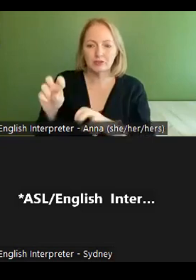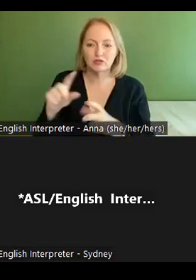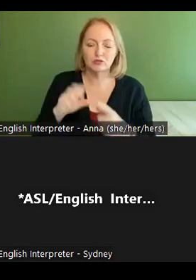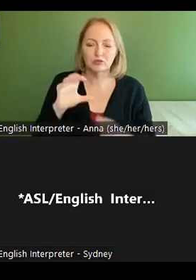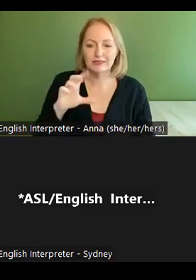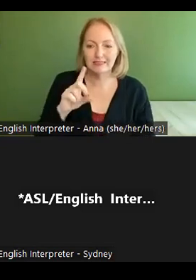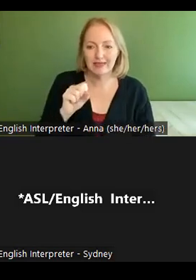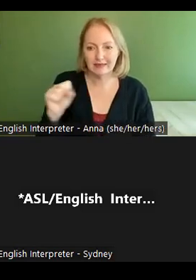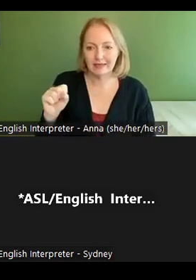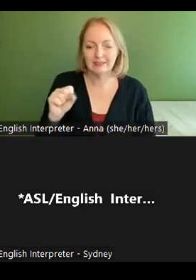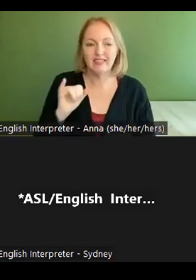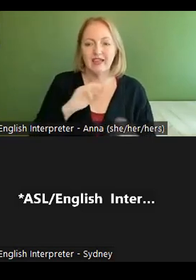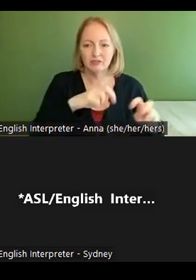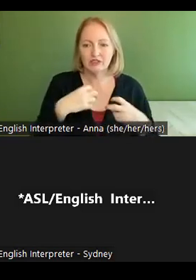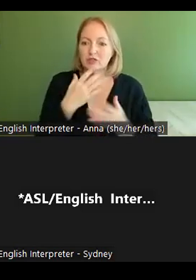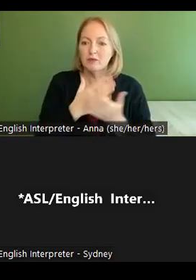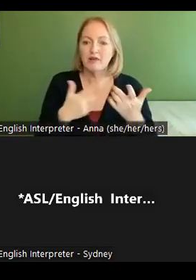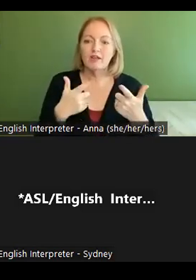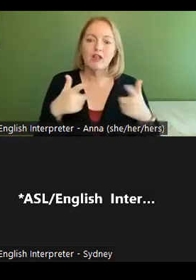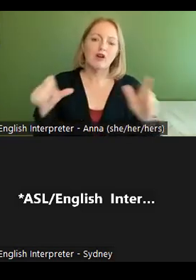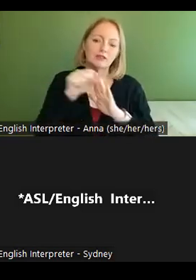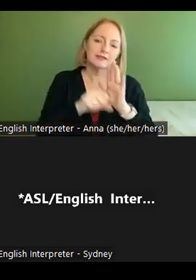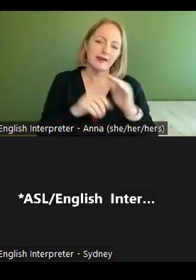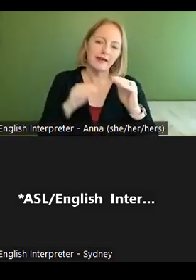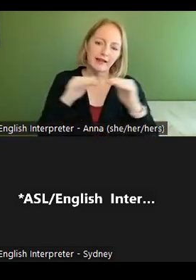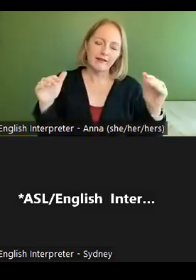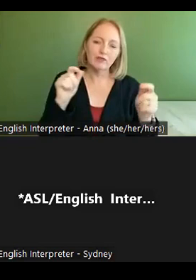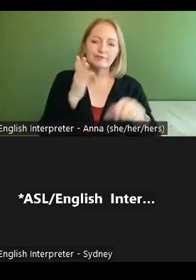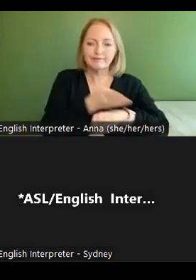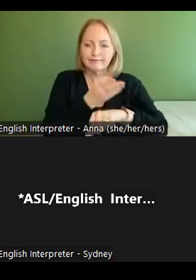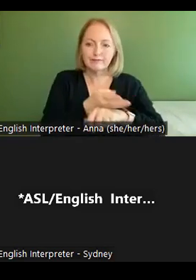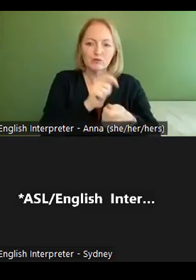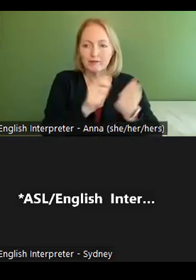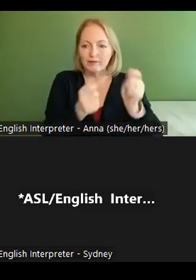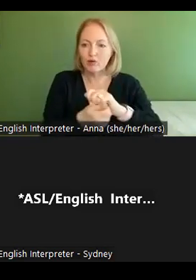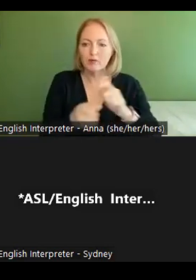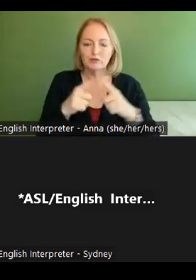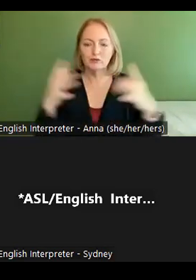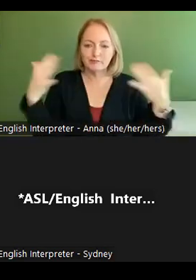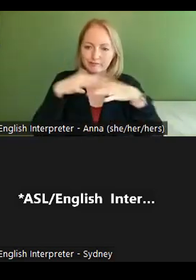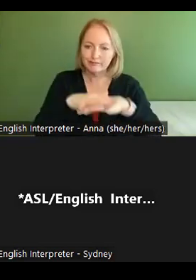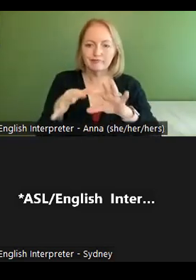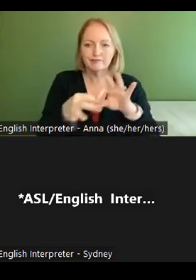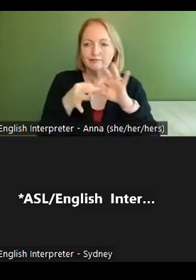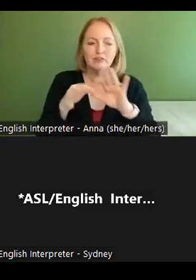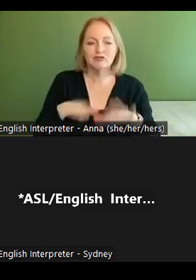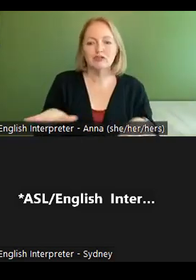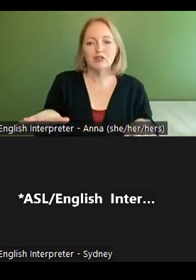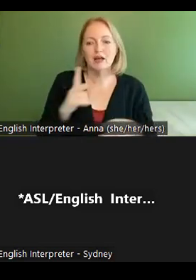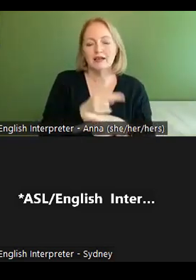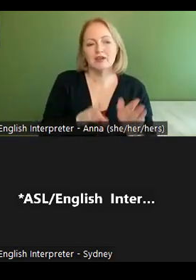The transition is part of a large state-level reform to streamline and unify child care and development